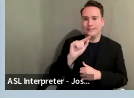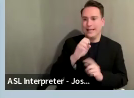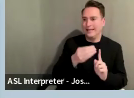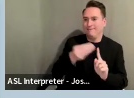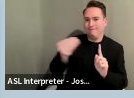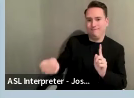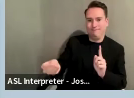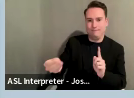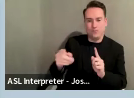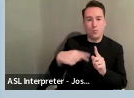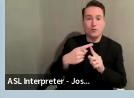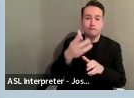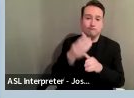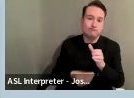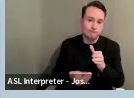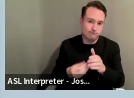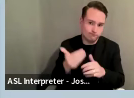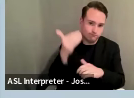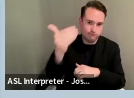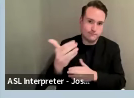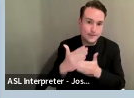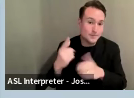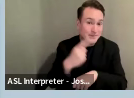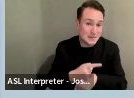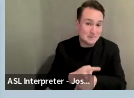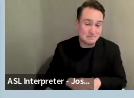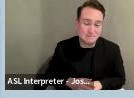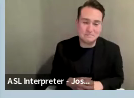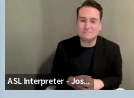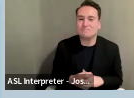one day. Next slide.